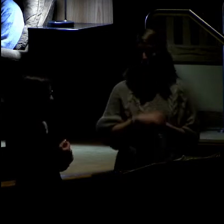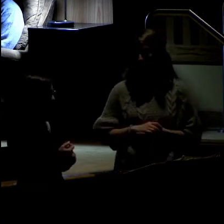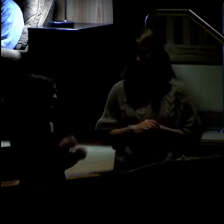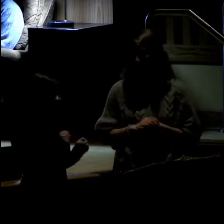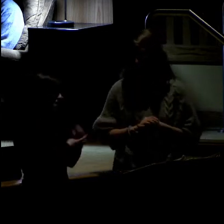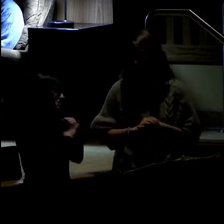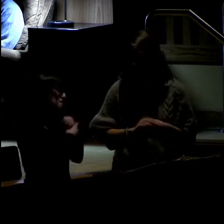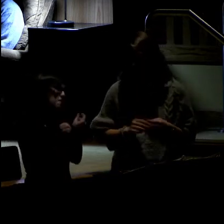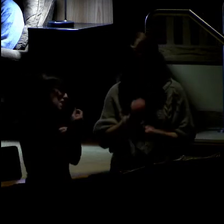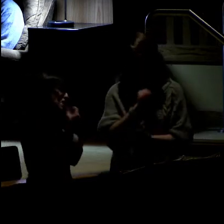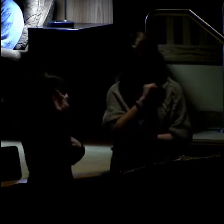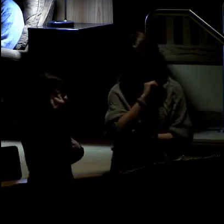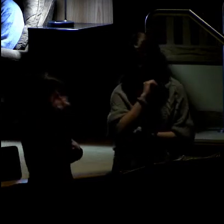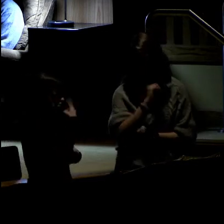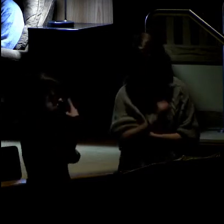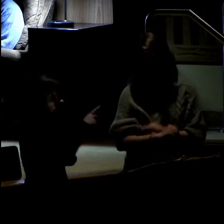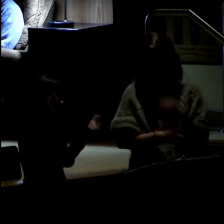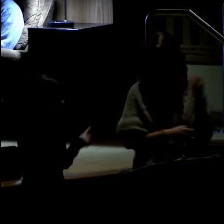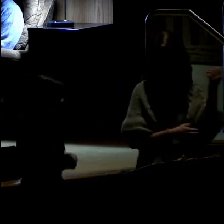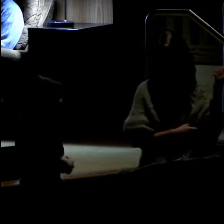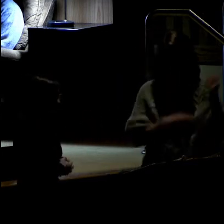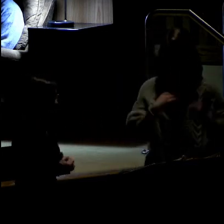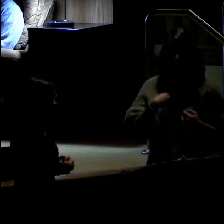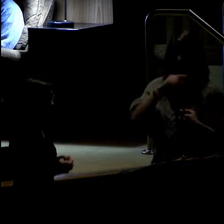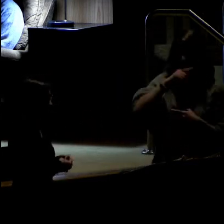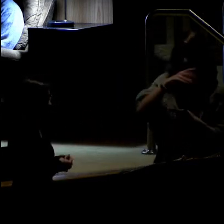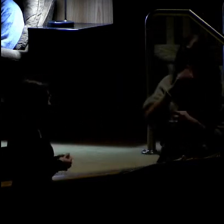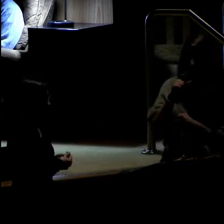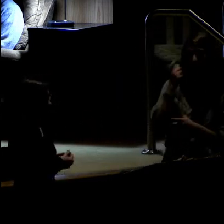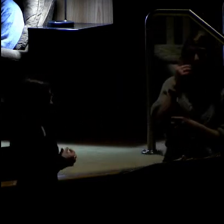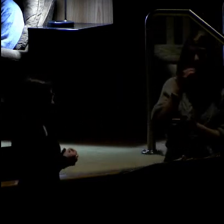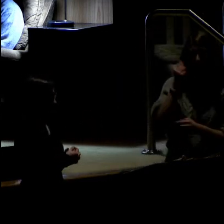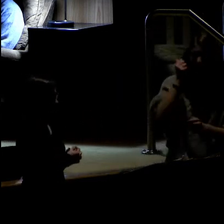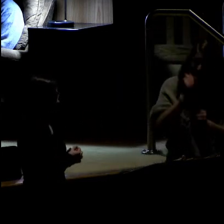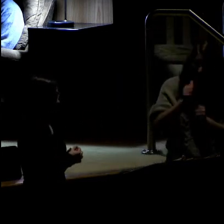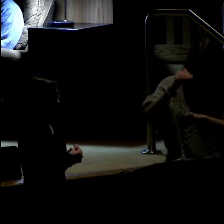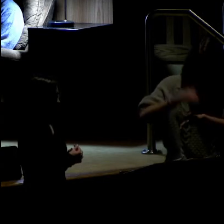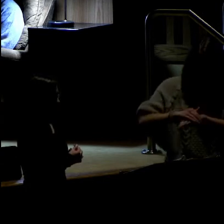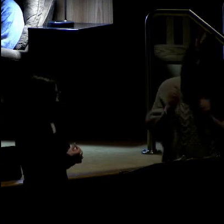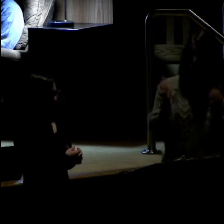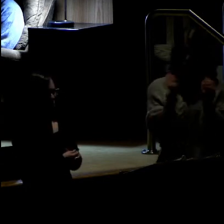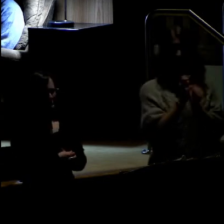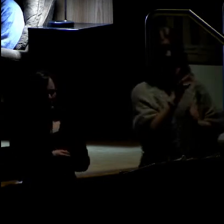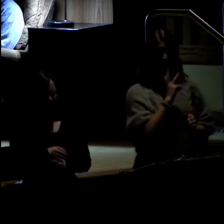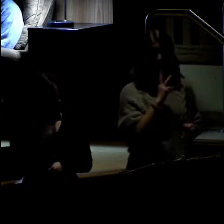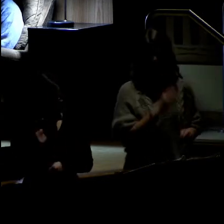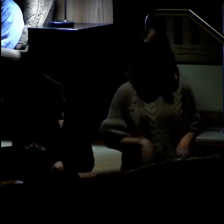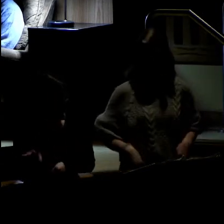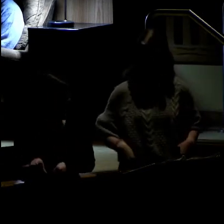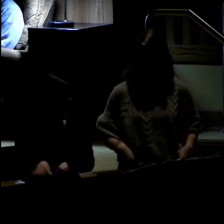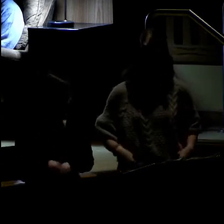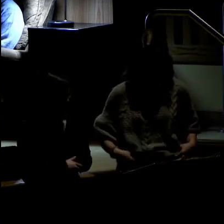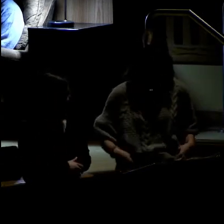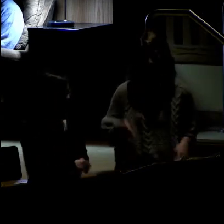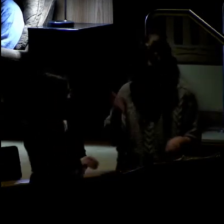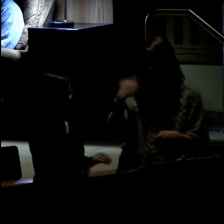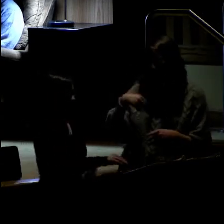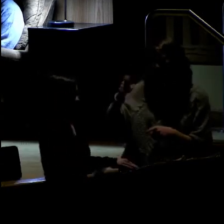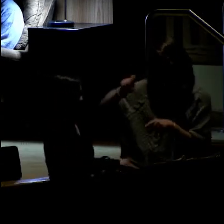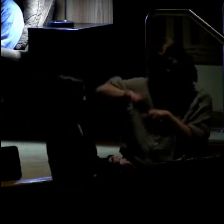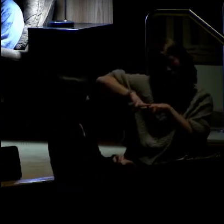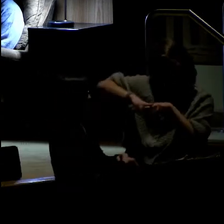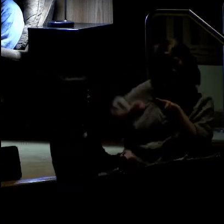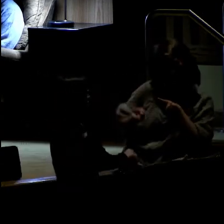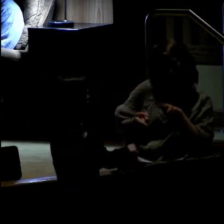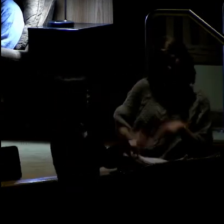suppose, if you kids don't mind. We could have cornflakes for supper every night. With water on them. Yuck. Come on, Becky. You need to lose a few